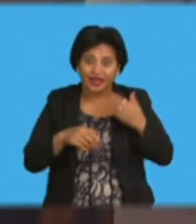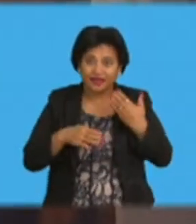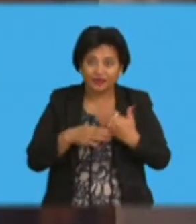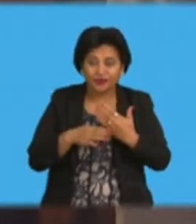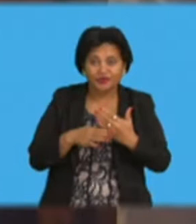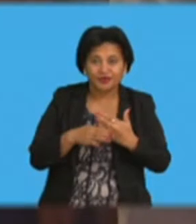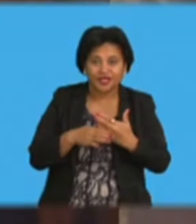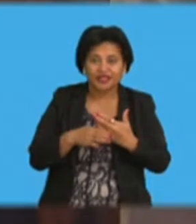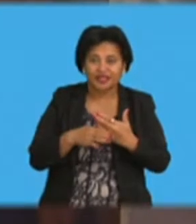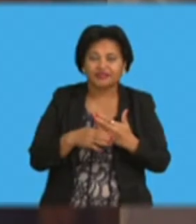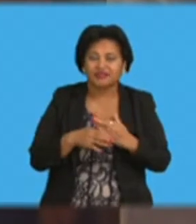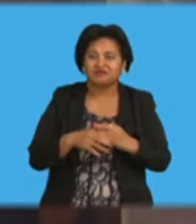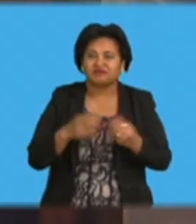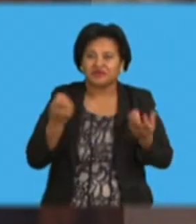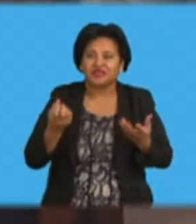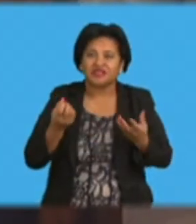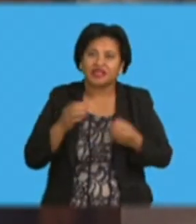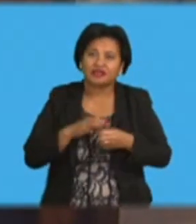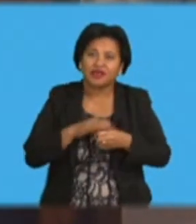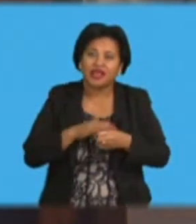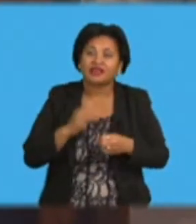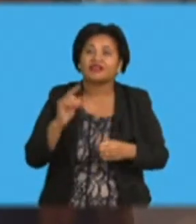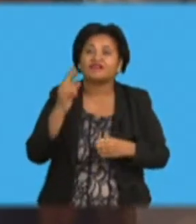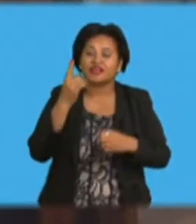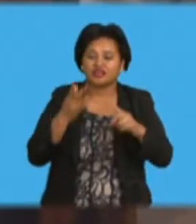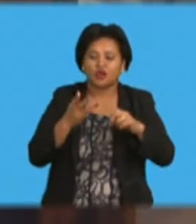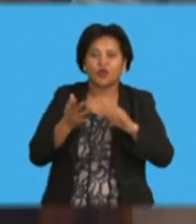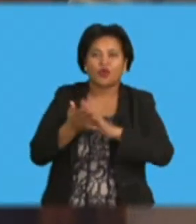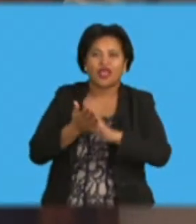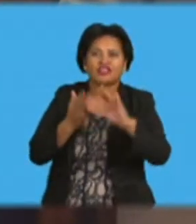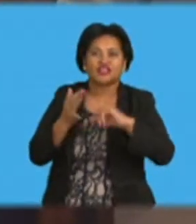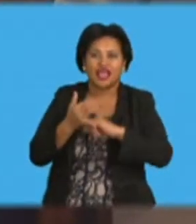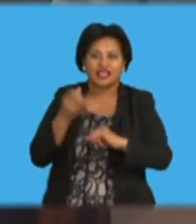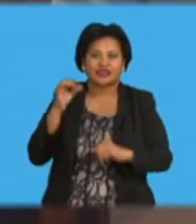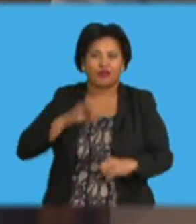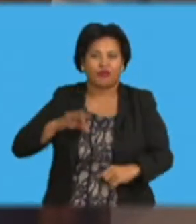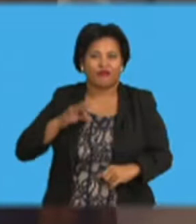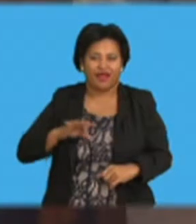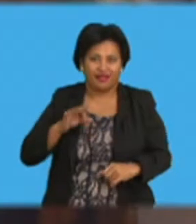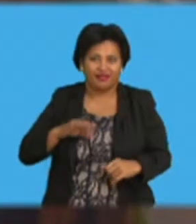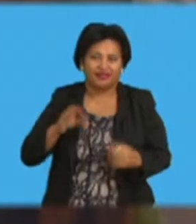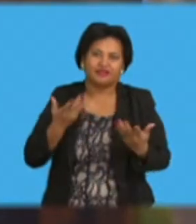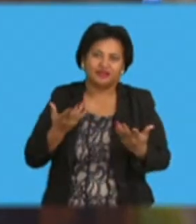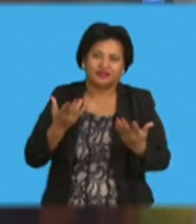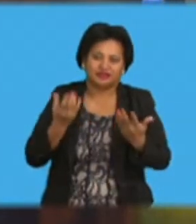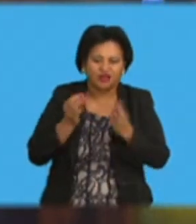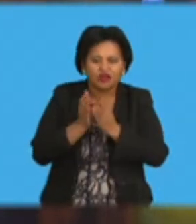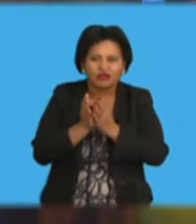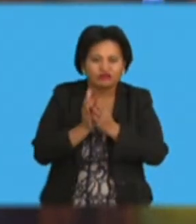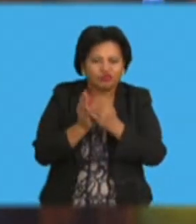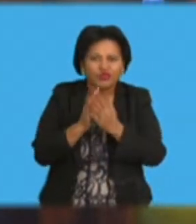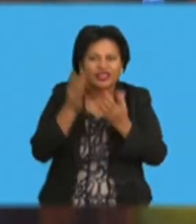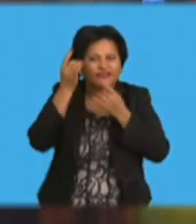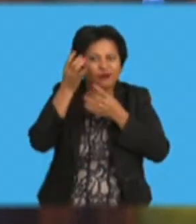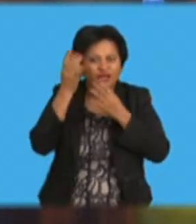Speaker, they've been able to produce the first occupational health profile of Fiji. So this occupational health profile,